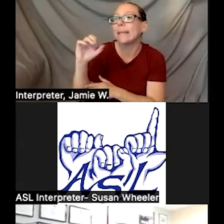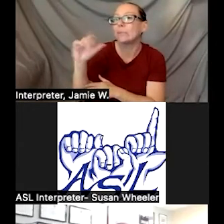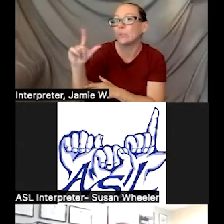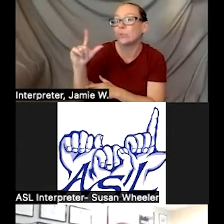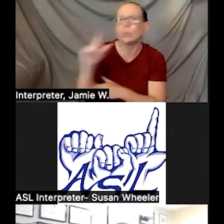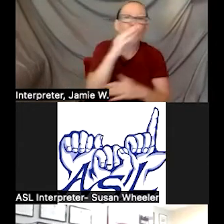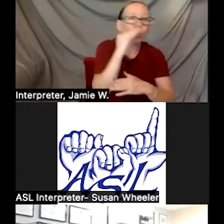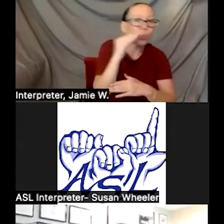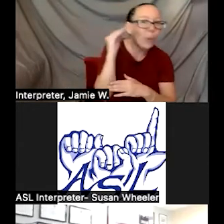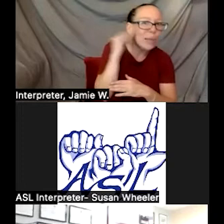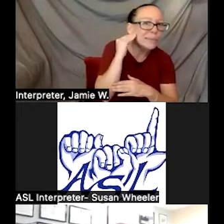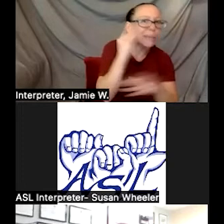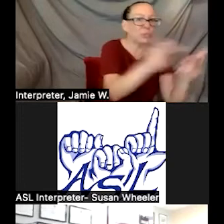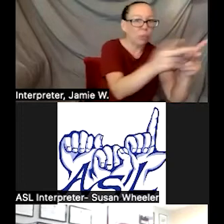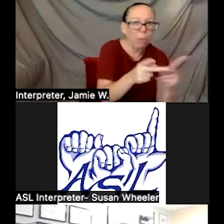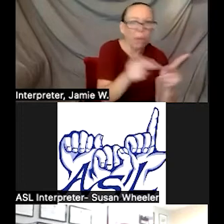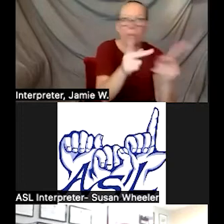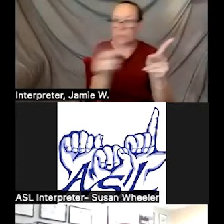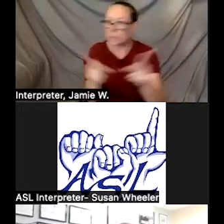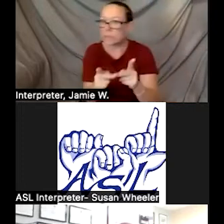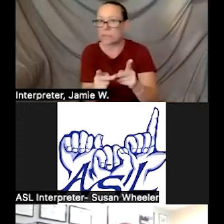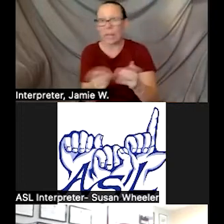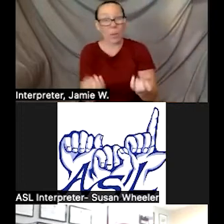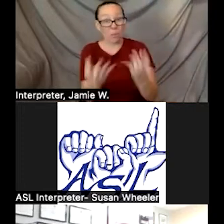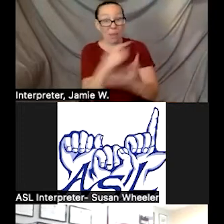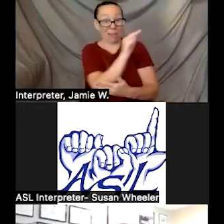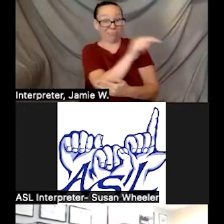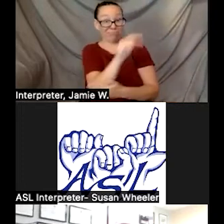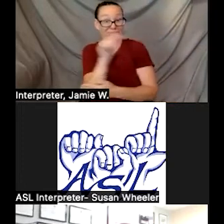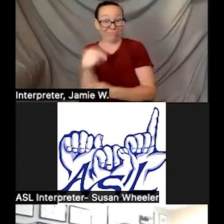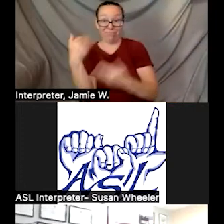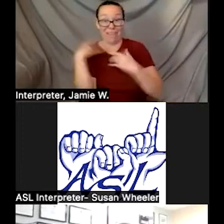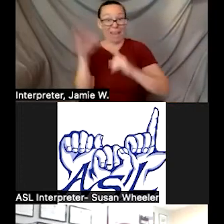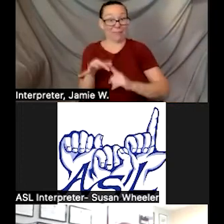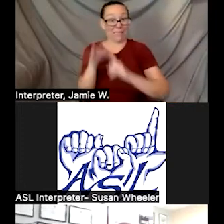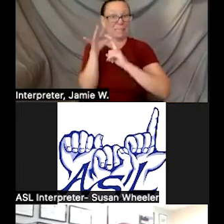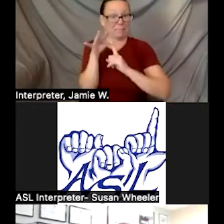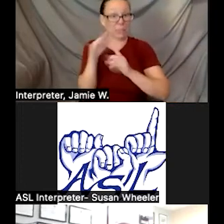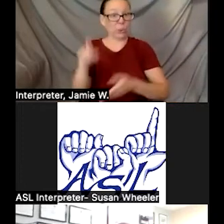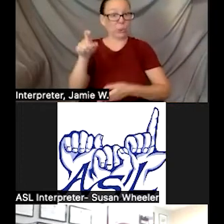unique challenges and circumstances. Next.